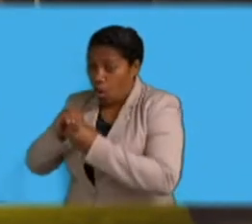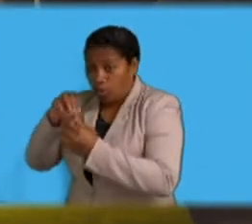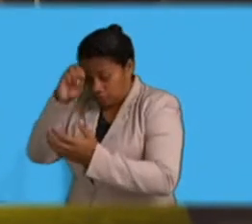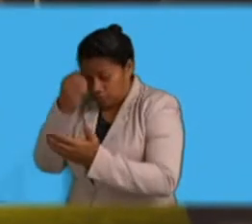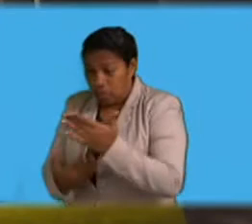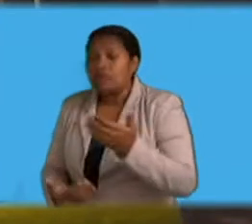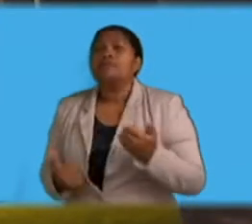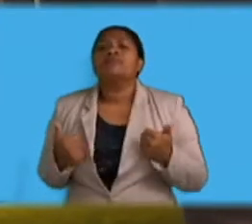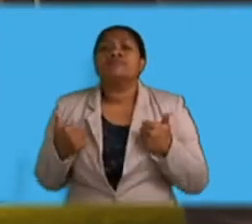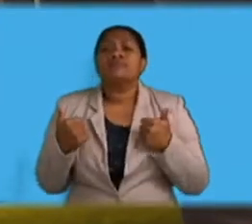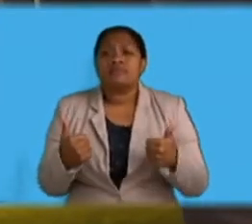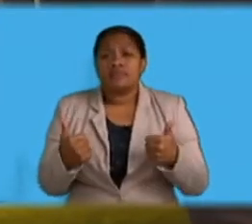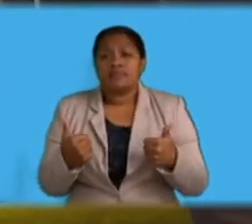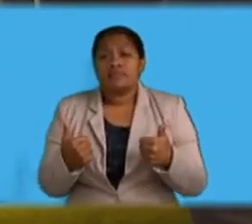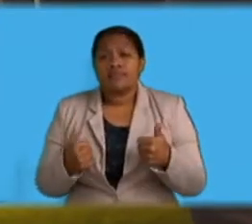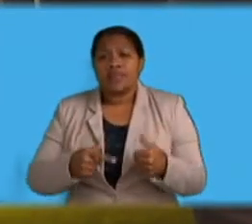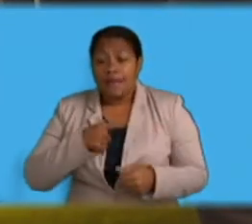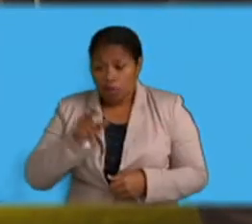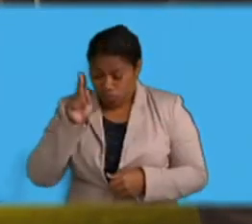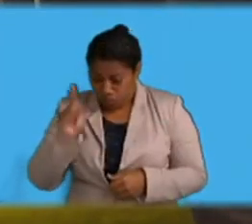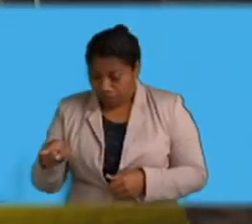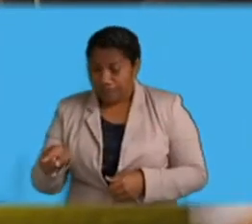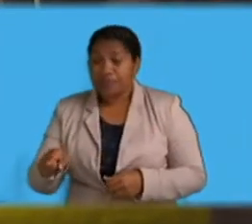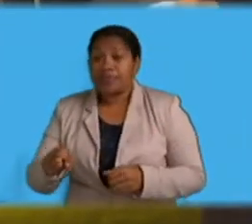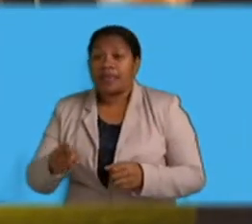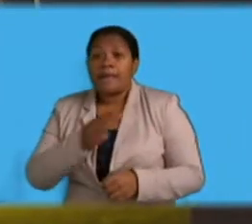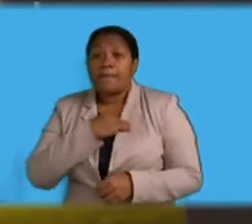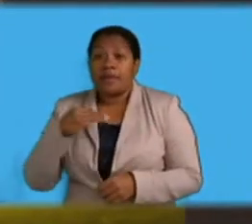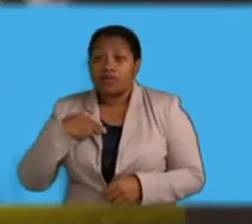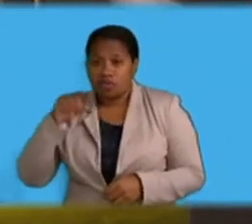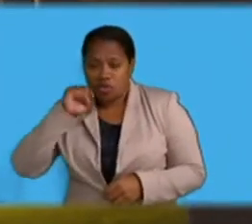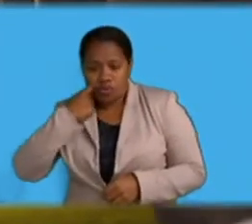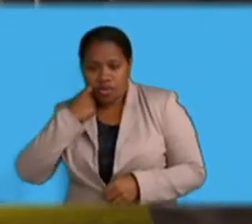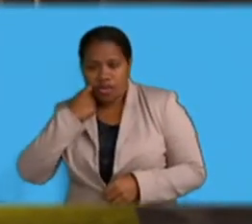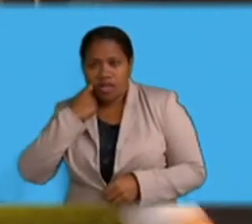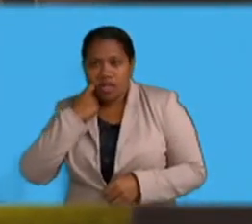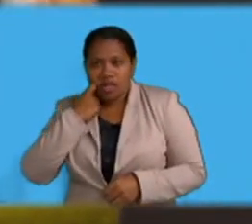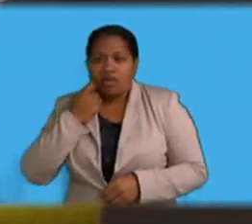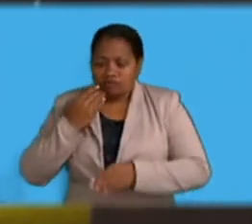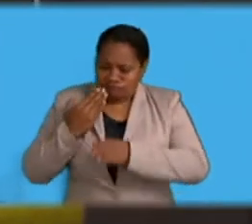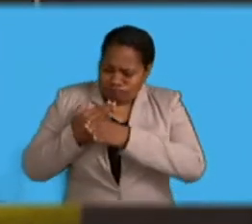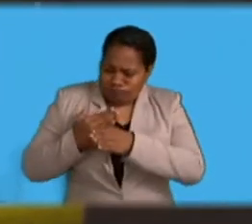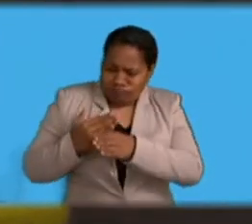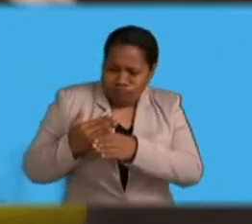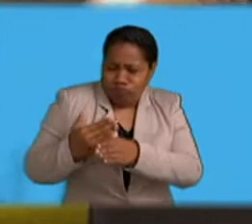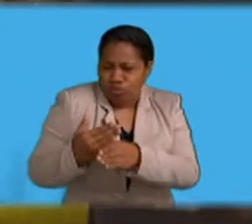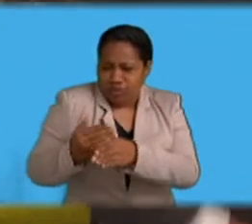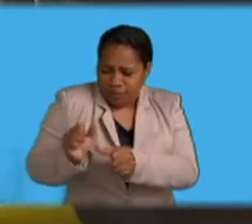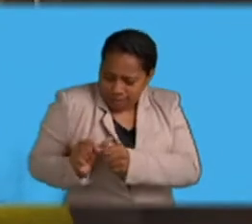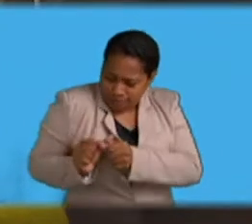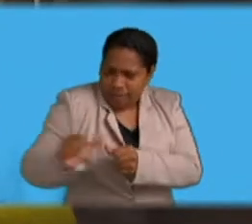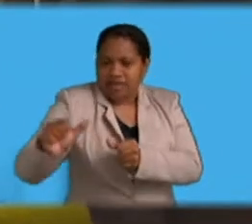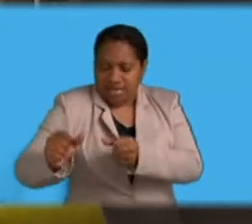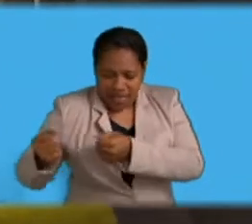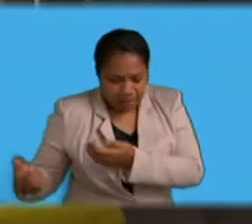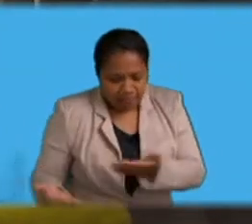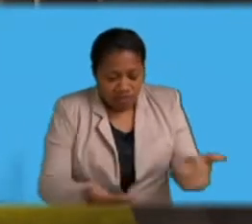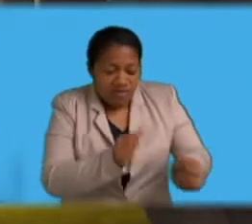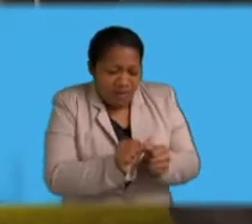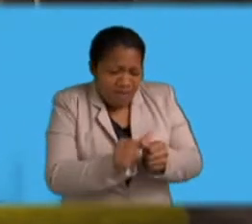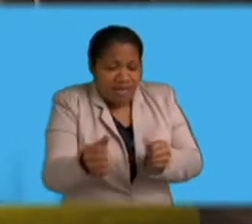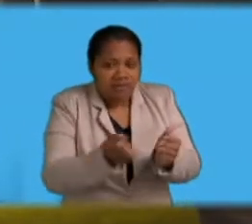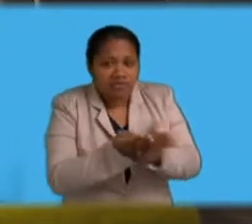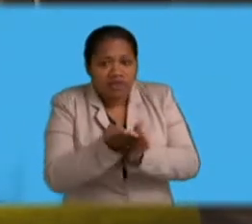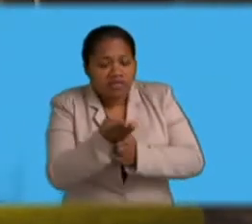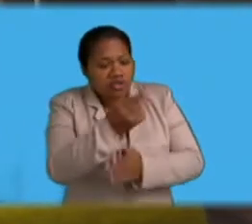good. Because that ministry, that department will perform to its best capacity and deliver the best service to the Fijian people.